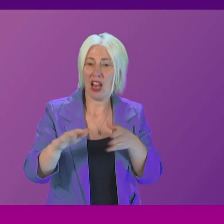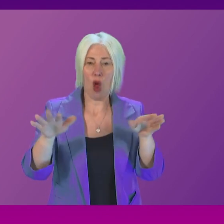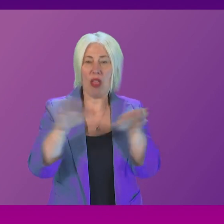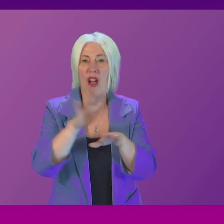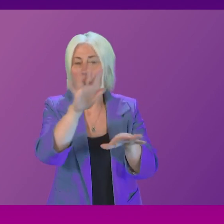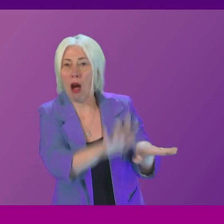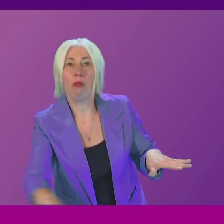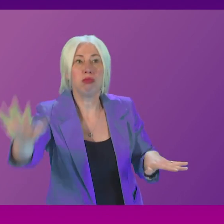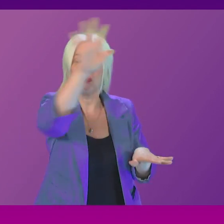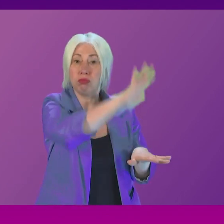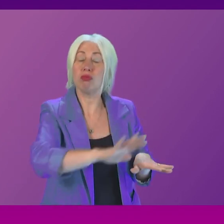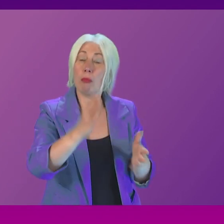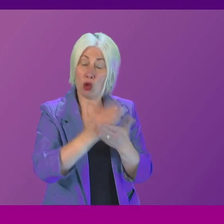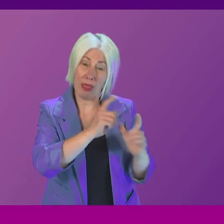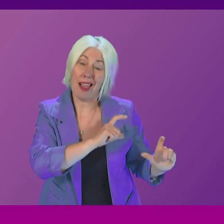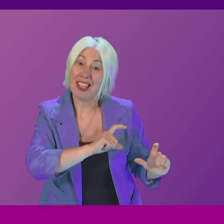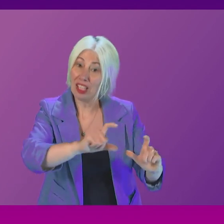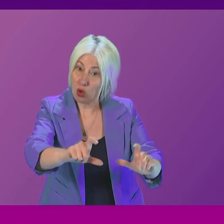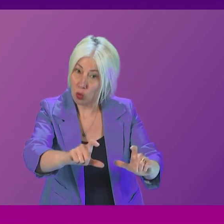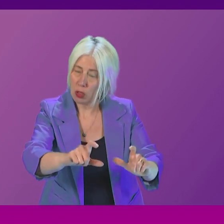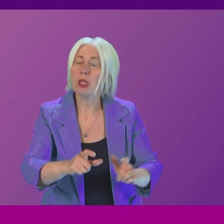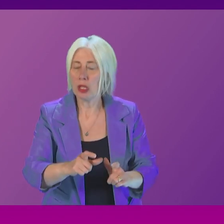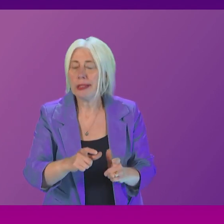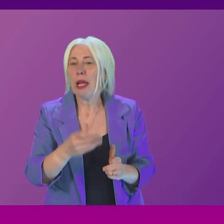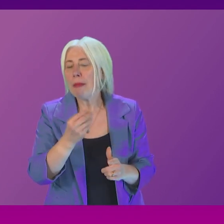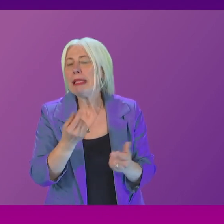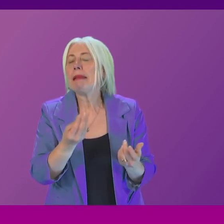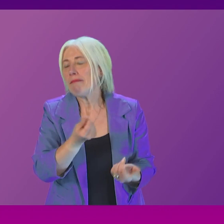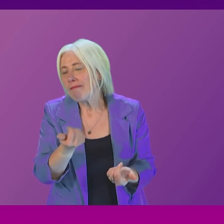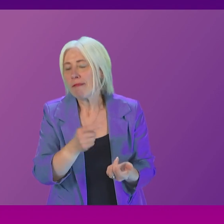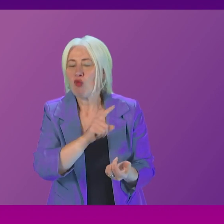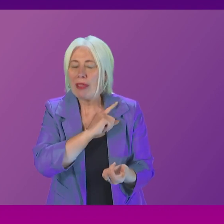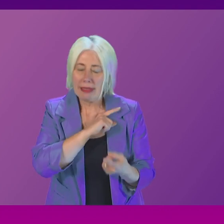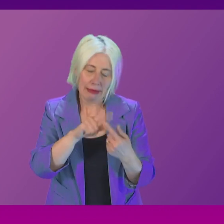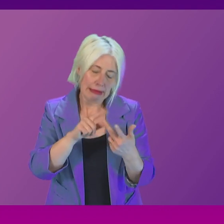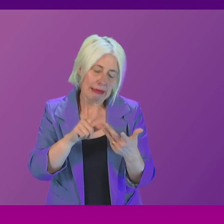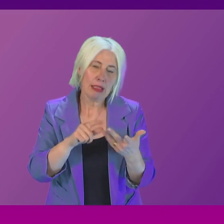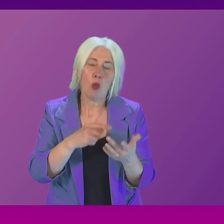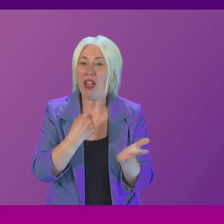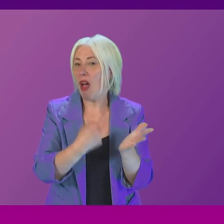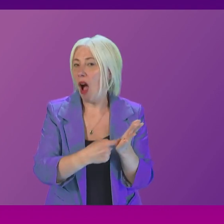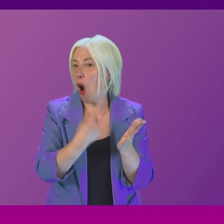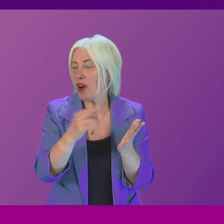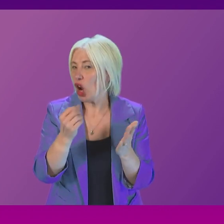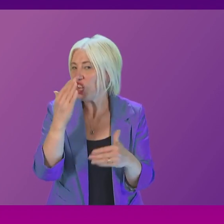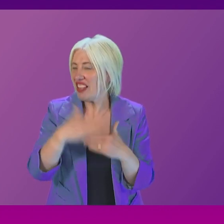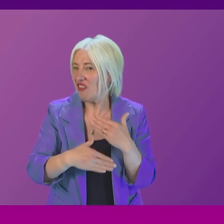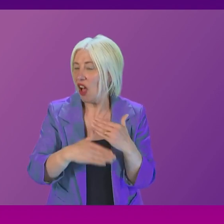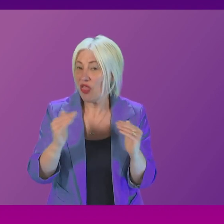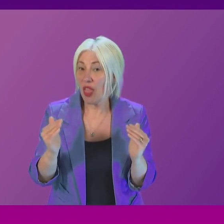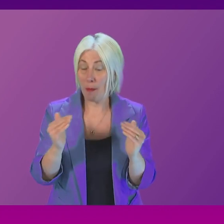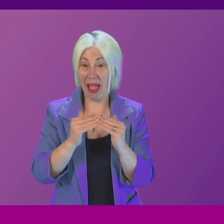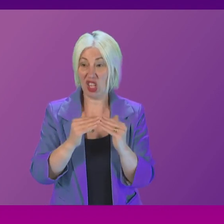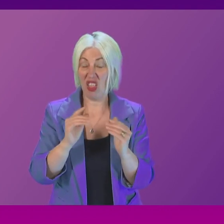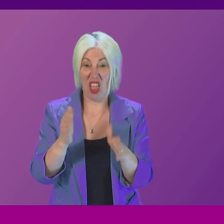have, is continued. There have been a number of reasons why R100. It didn't meet that initial target.